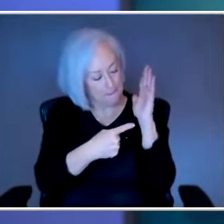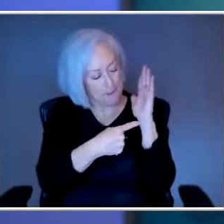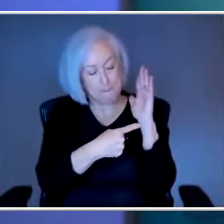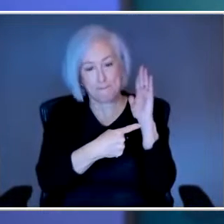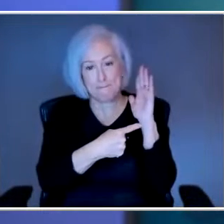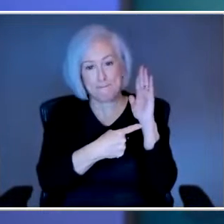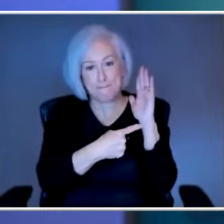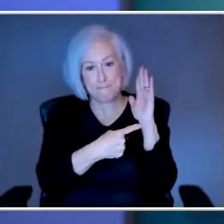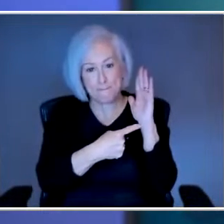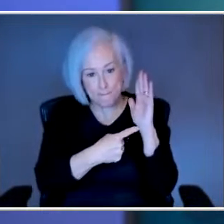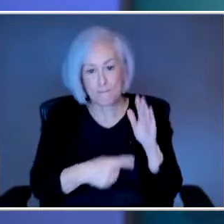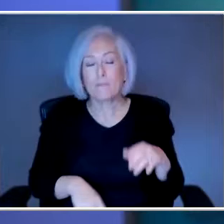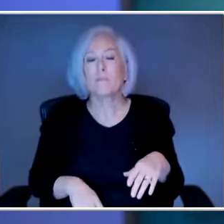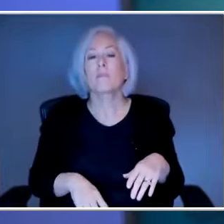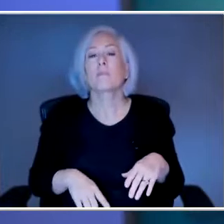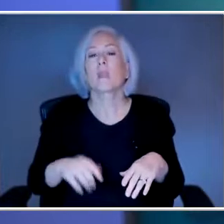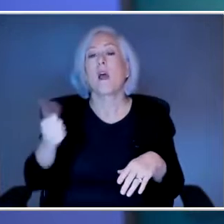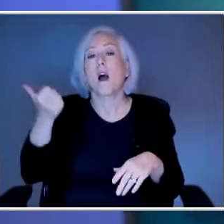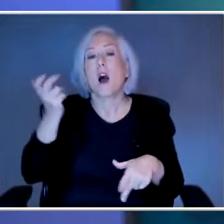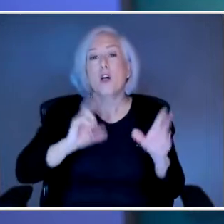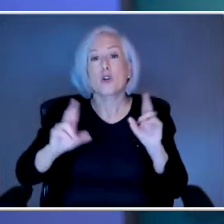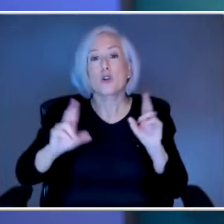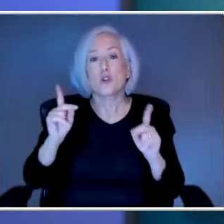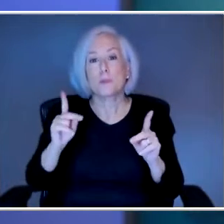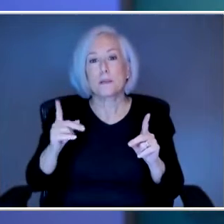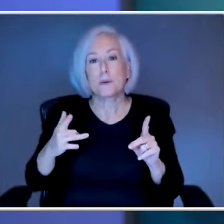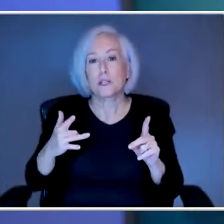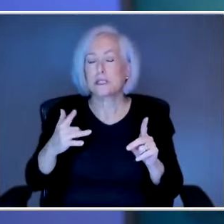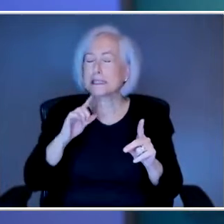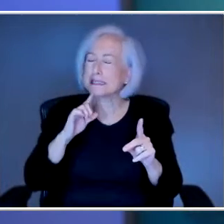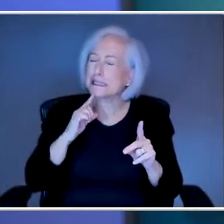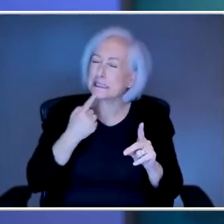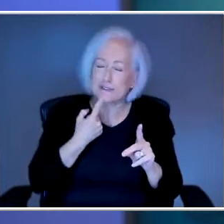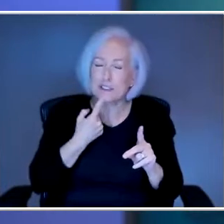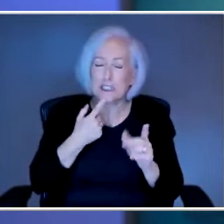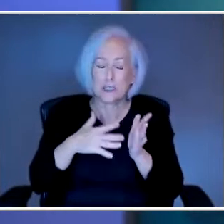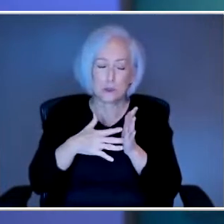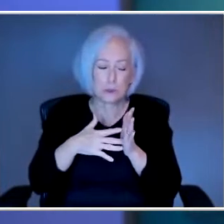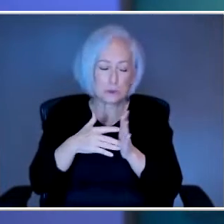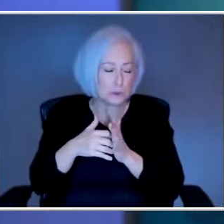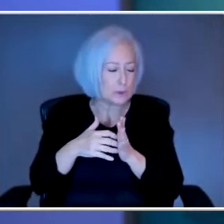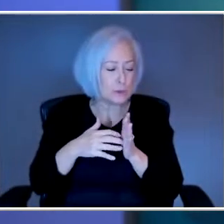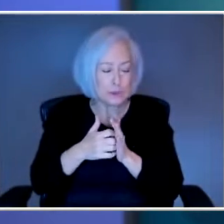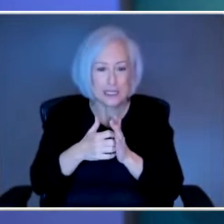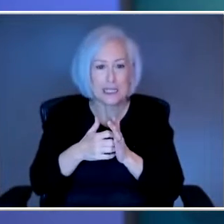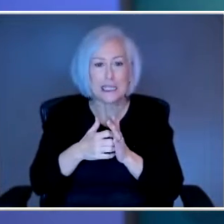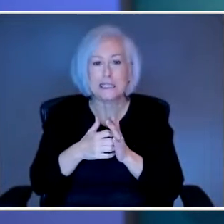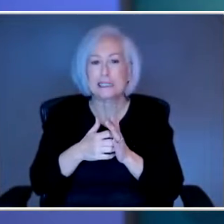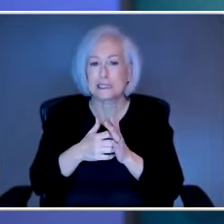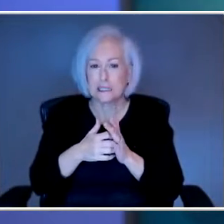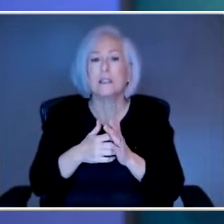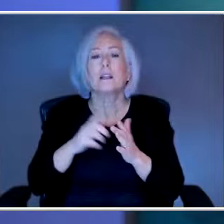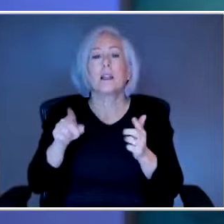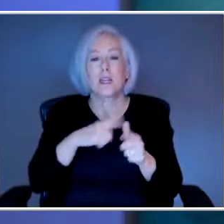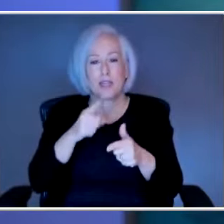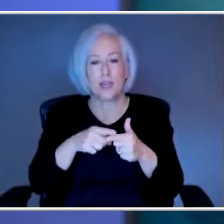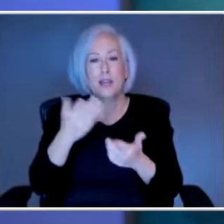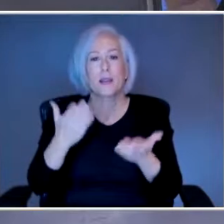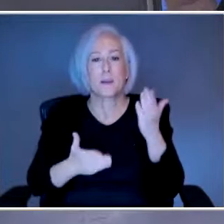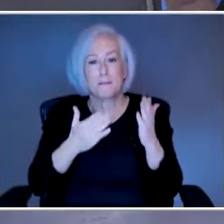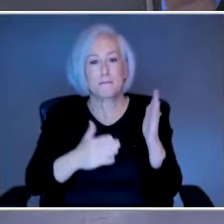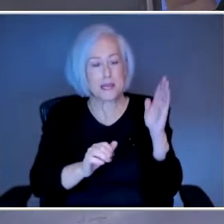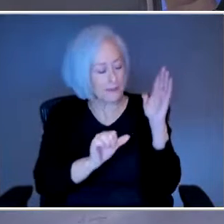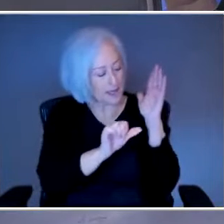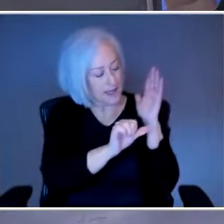so severe that they're starting to get weakness or their symptoms are profound, typically we would do it in an open fashion, like Mr. Miller. So